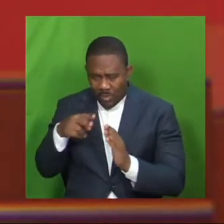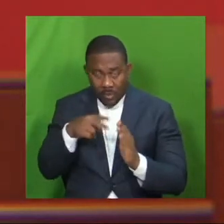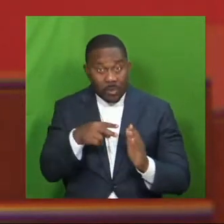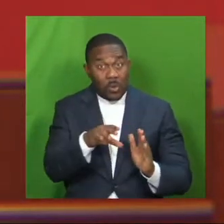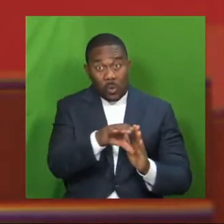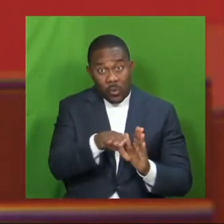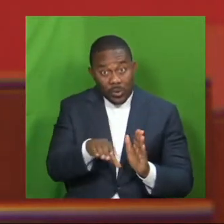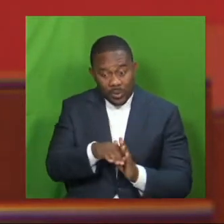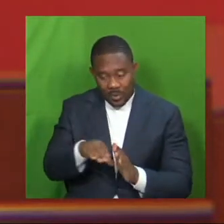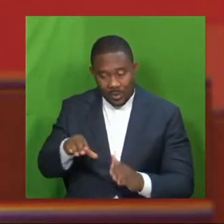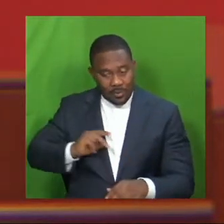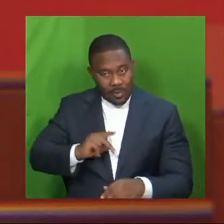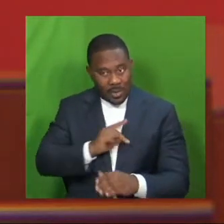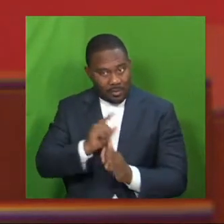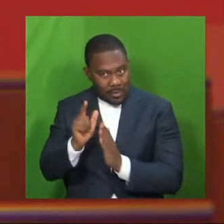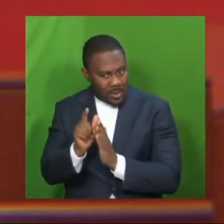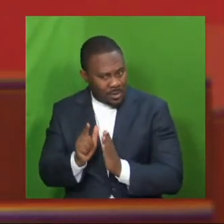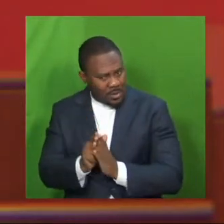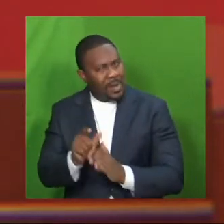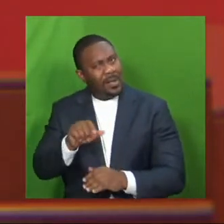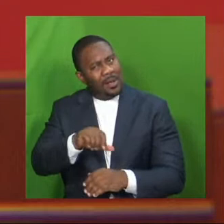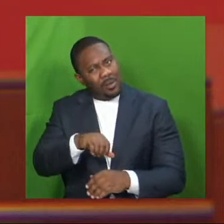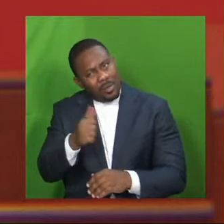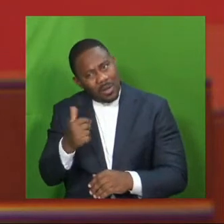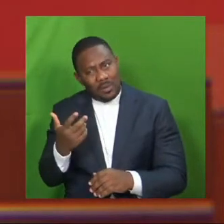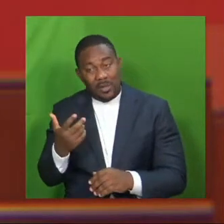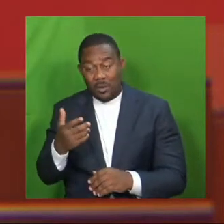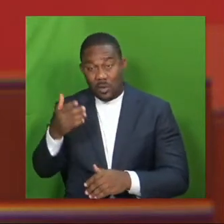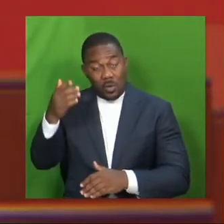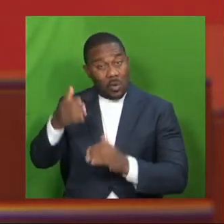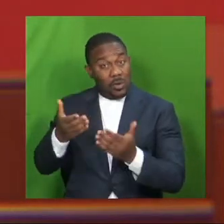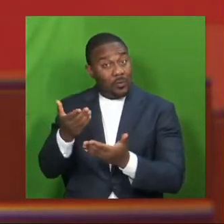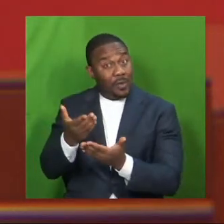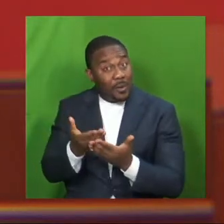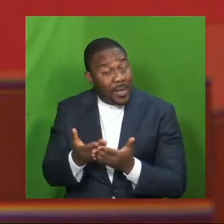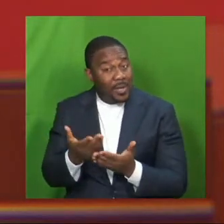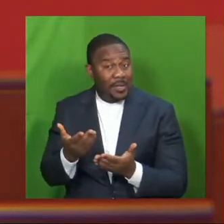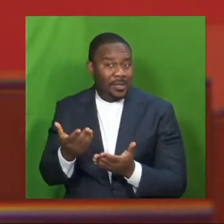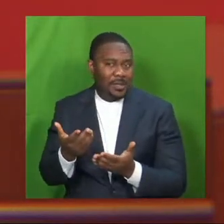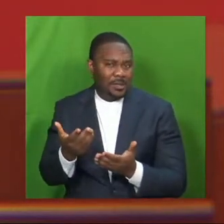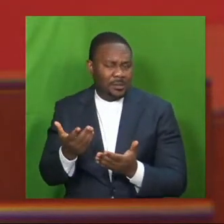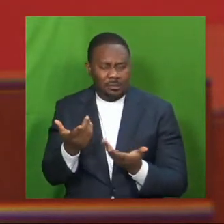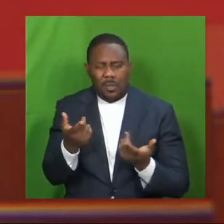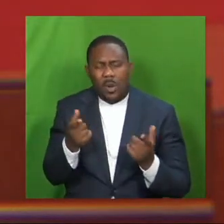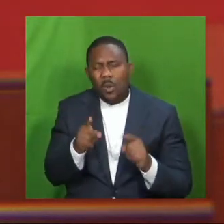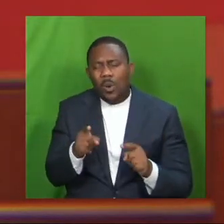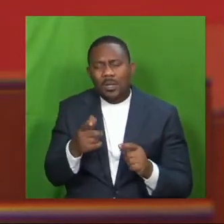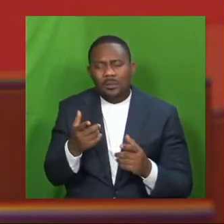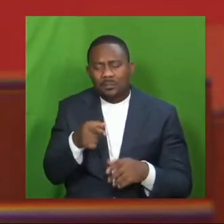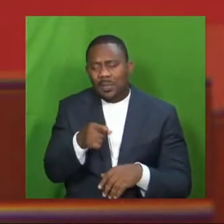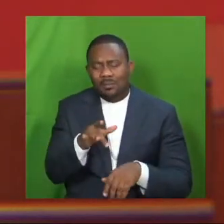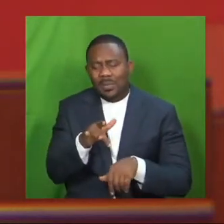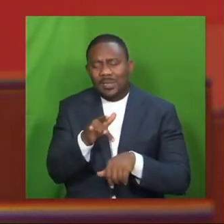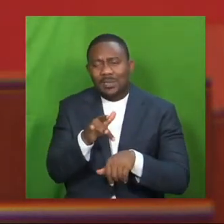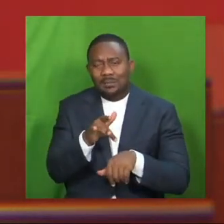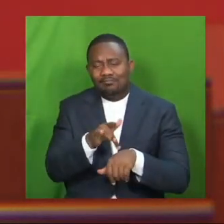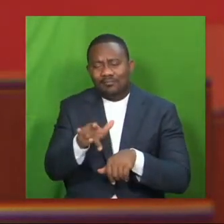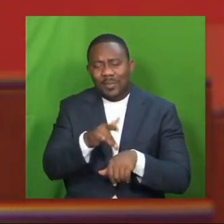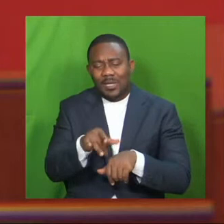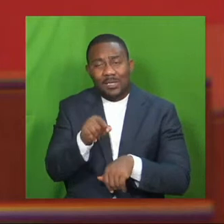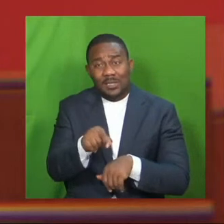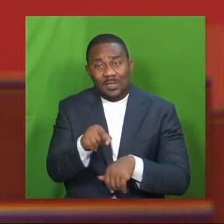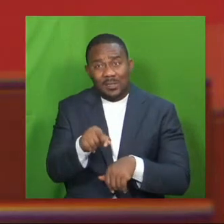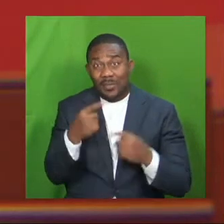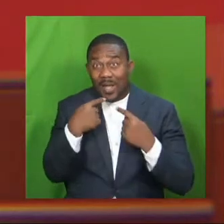Constitution, coupled with the decision of the Court of Appeal on the question of when a seat of a Member of Parliament is to be